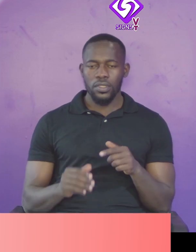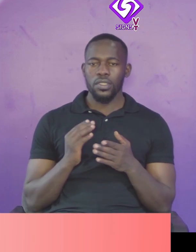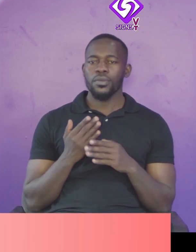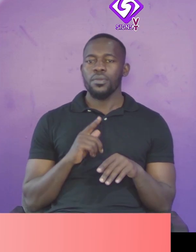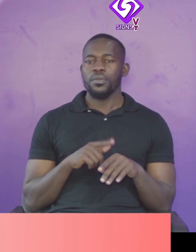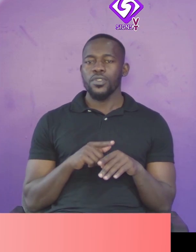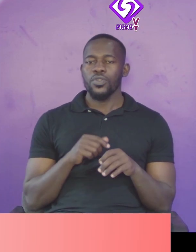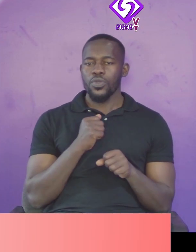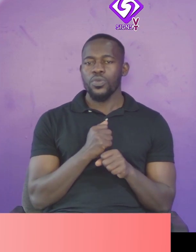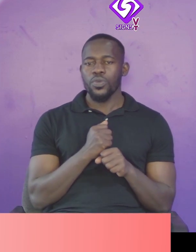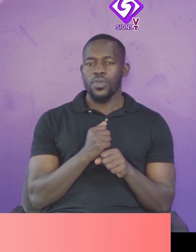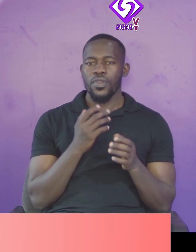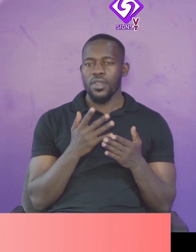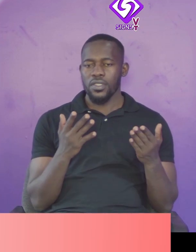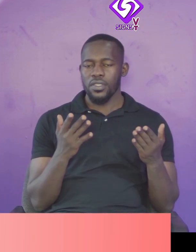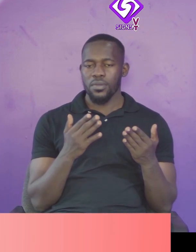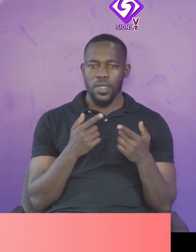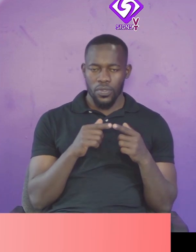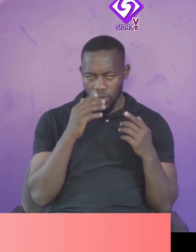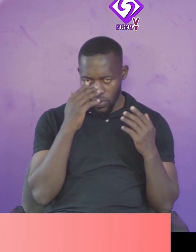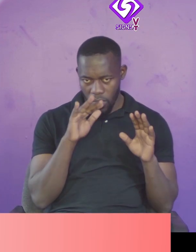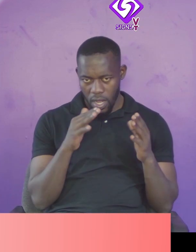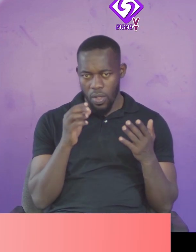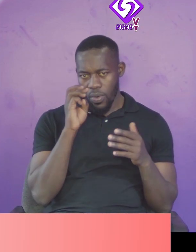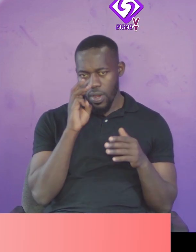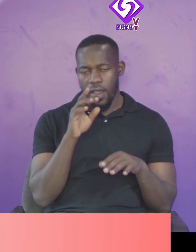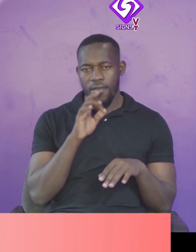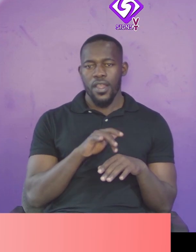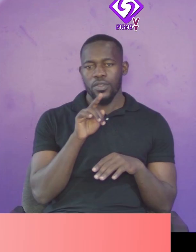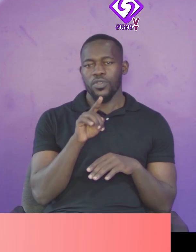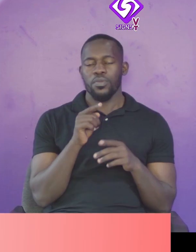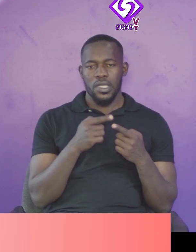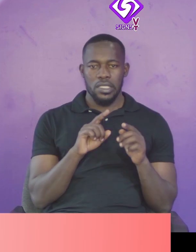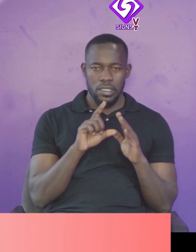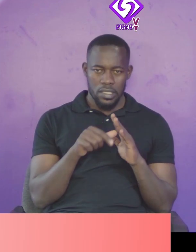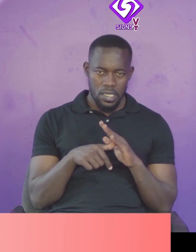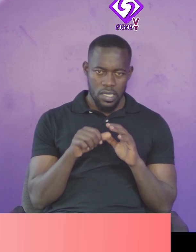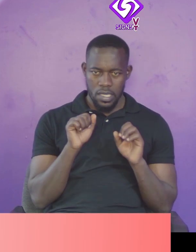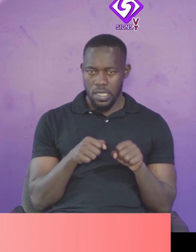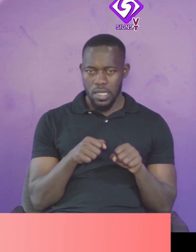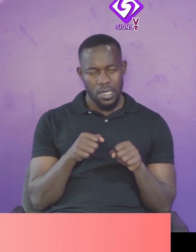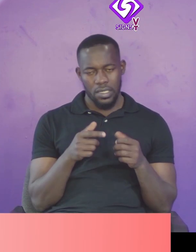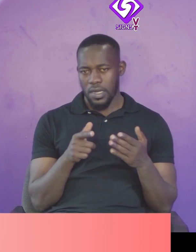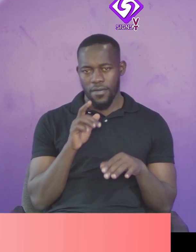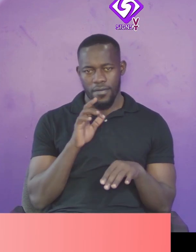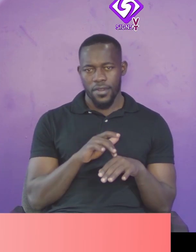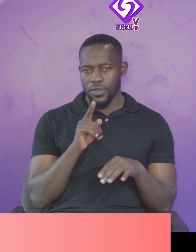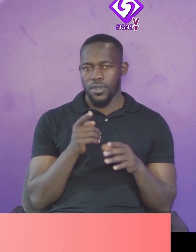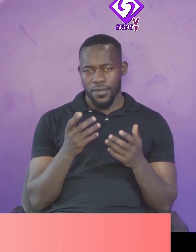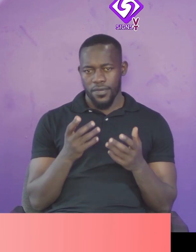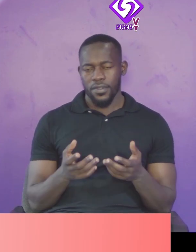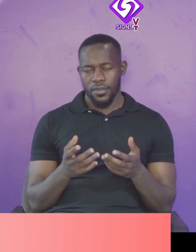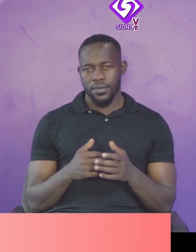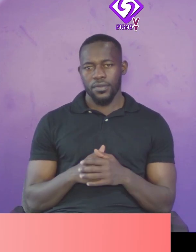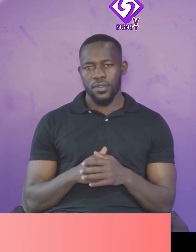to affect you. But sometimes it turns out to taunt you, the likes of Mudryk. And also there